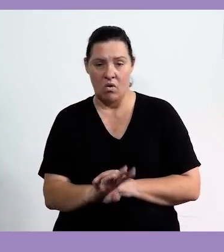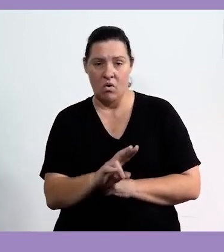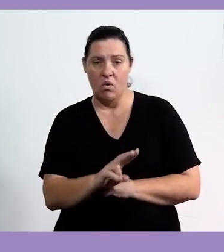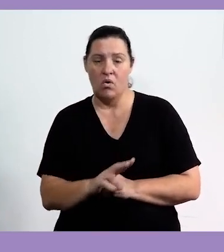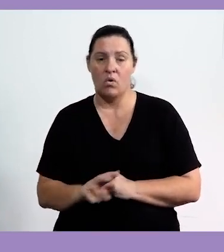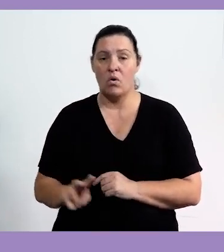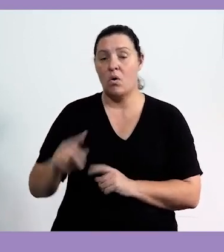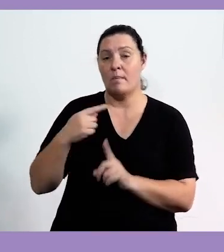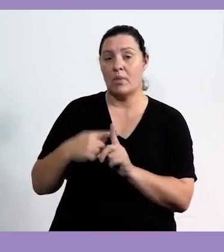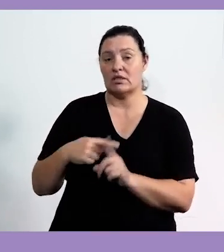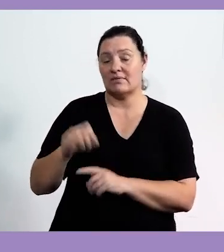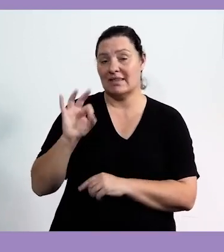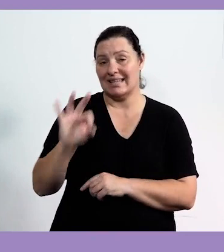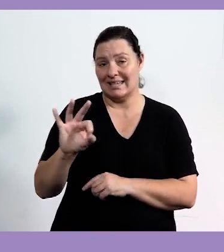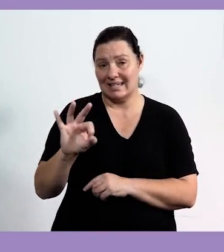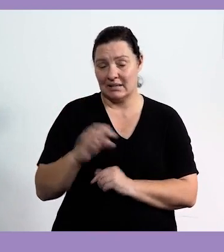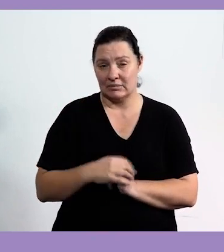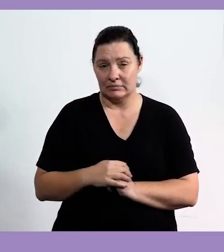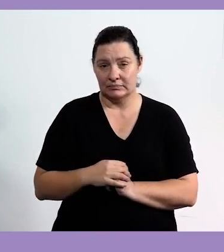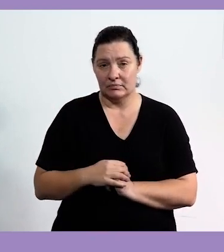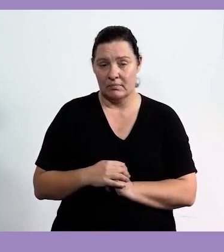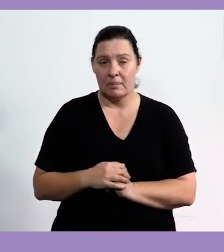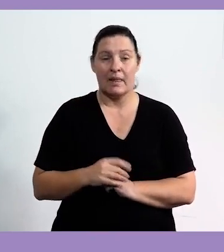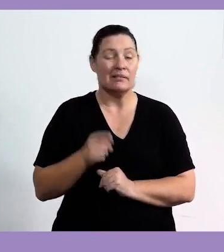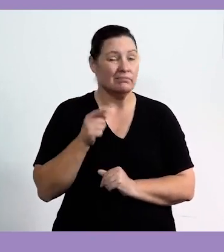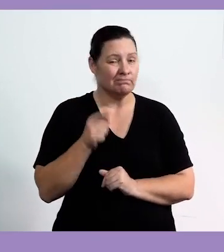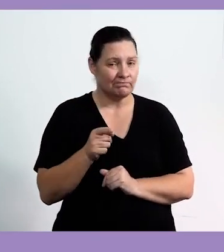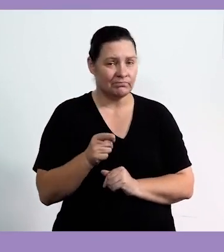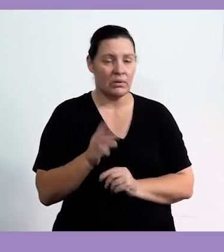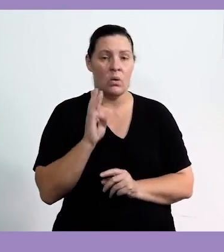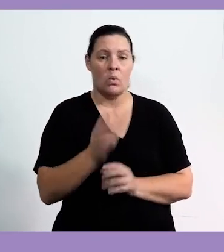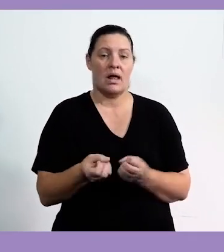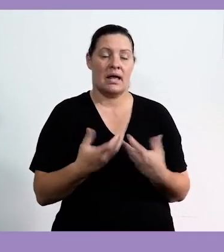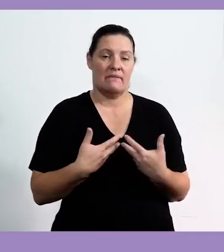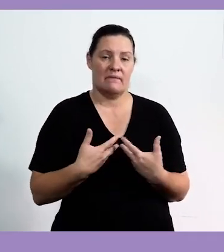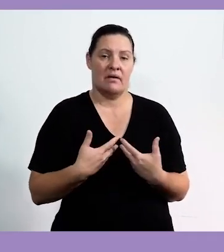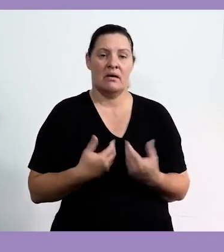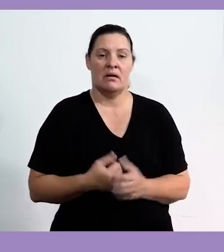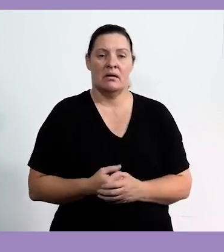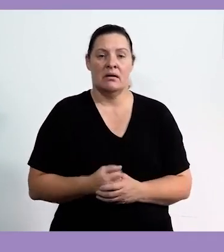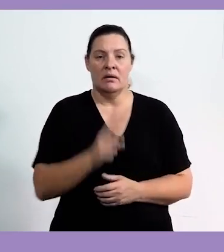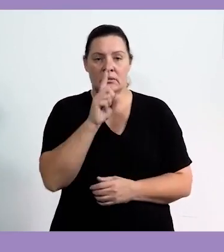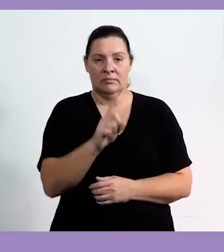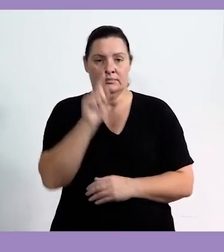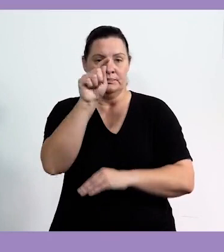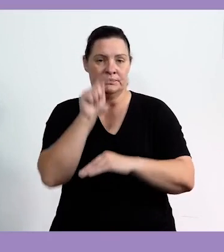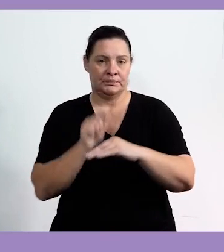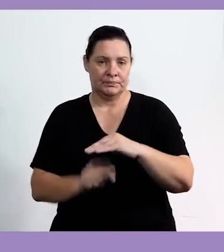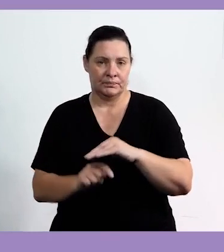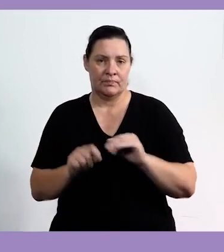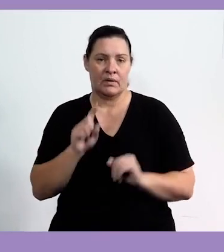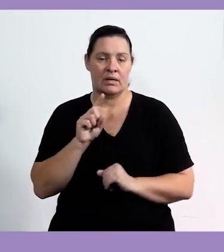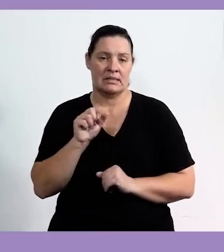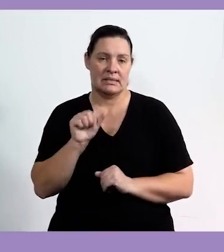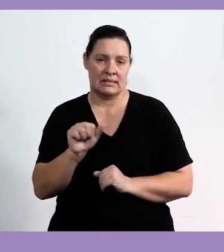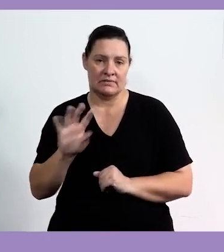the exponent a positive 3, right? And that will give us 1 divided